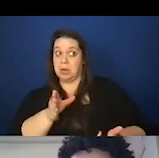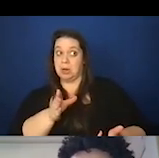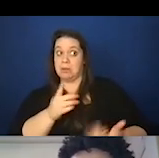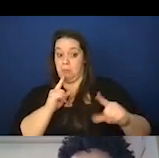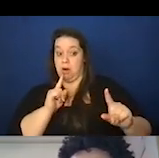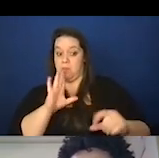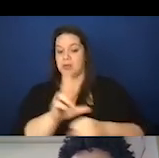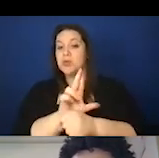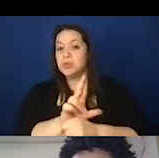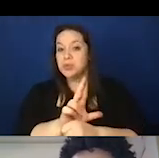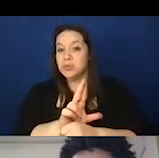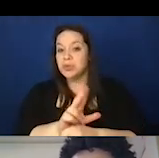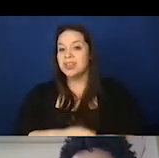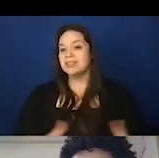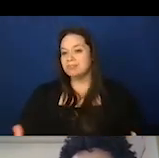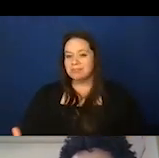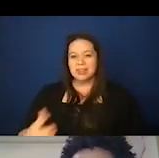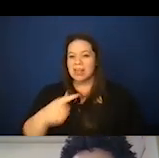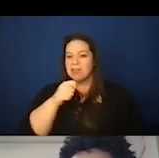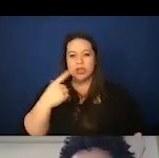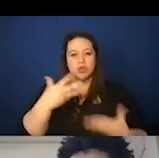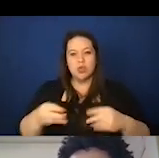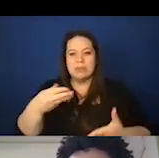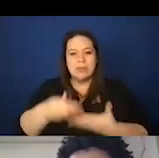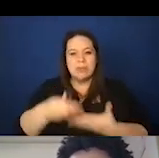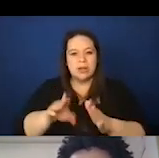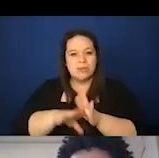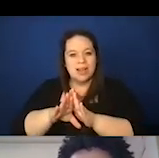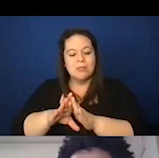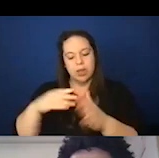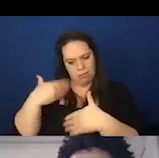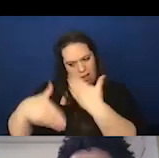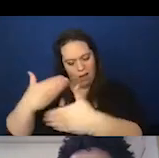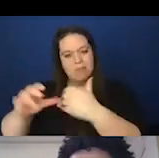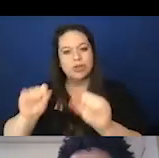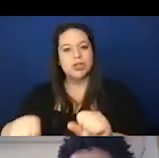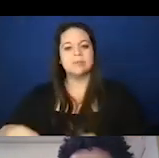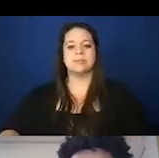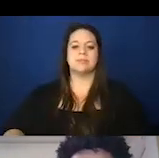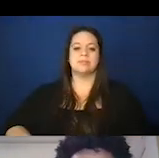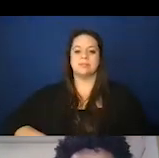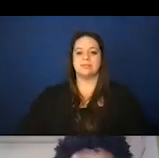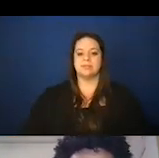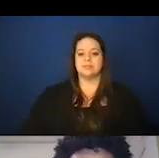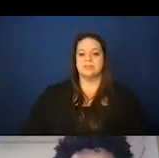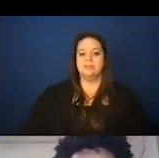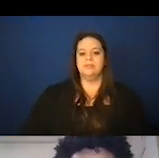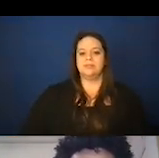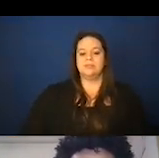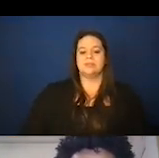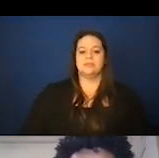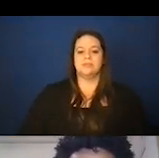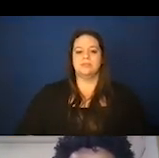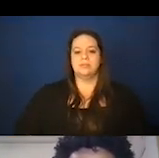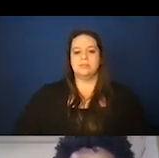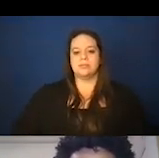be used. And if it didn't work, you didn't lose all that money. Awesome information. So I'm going to go to Megan. Megan, you